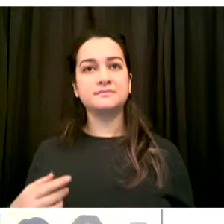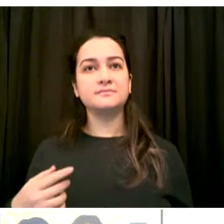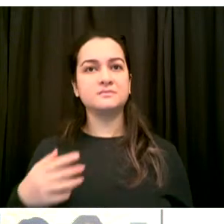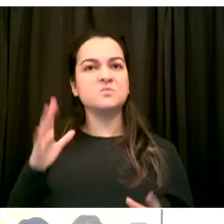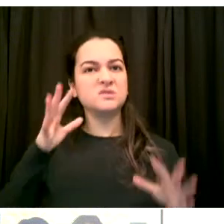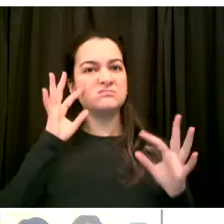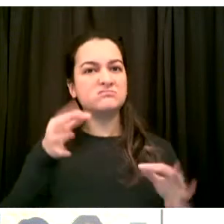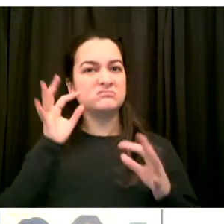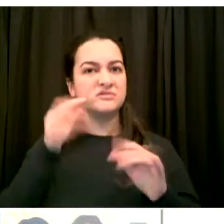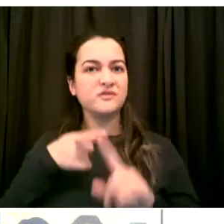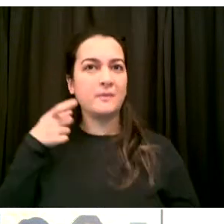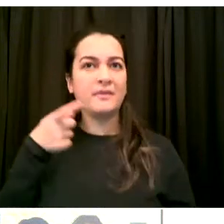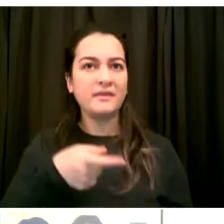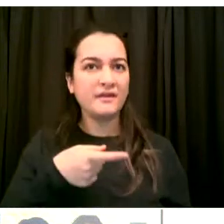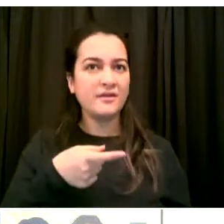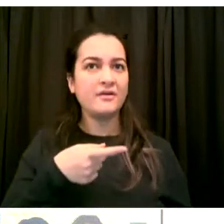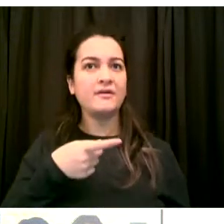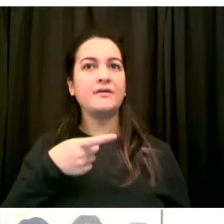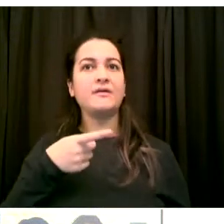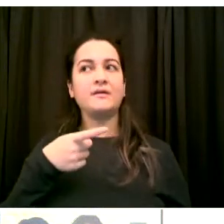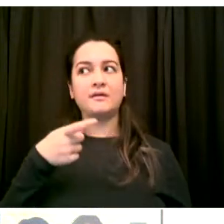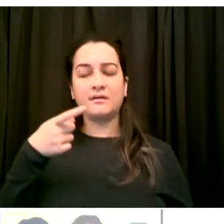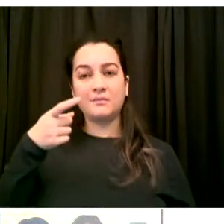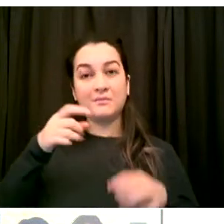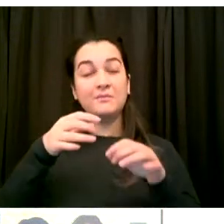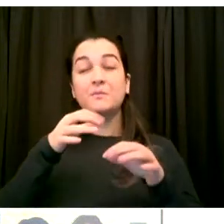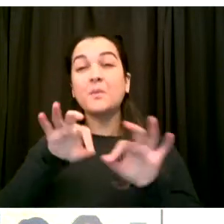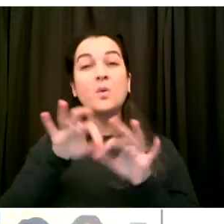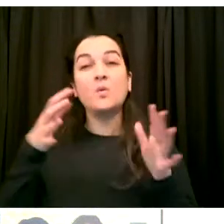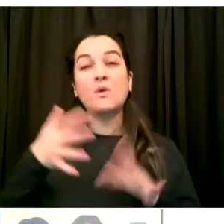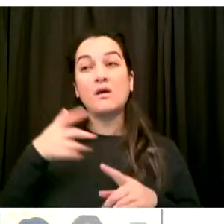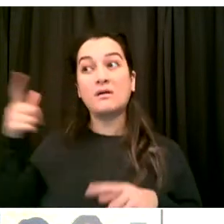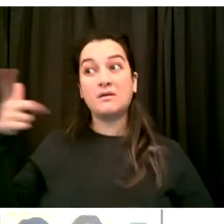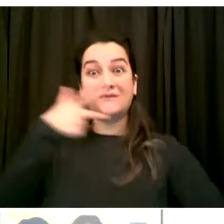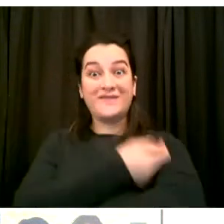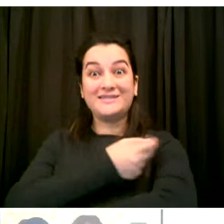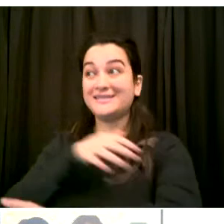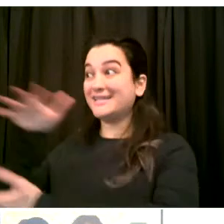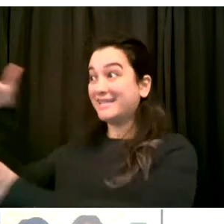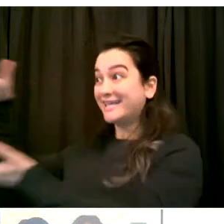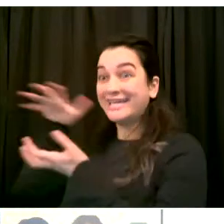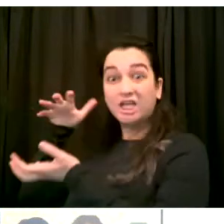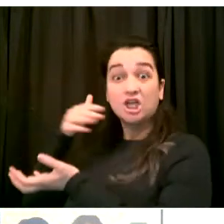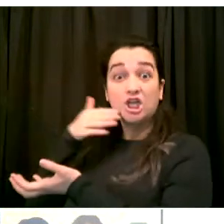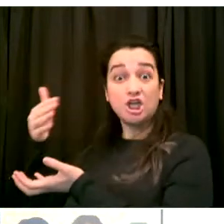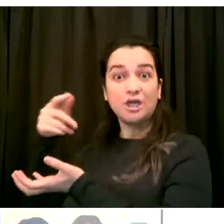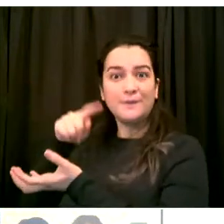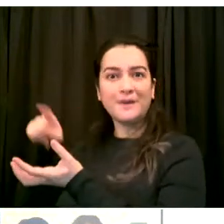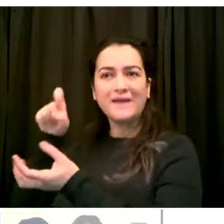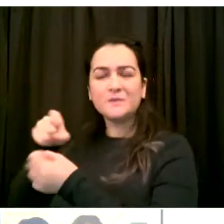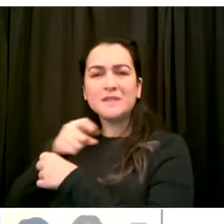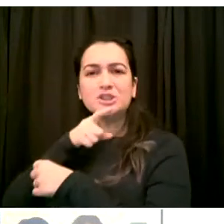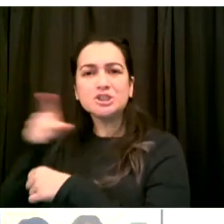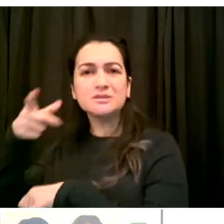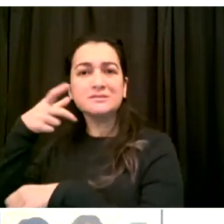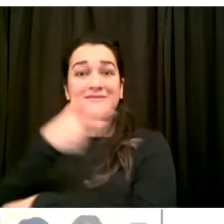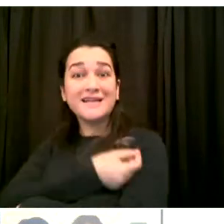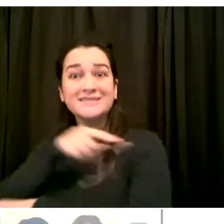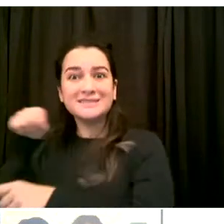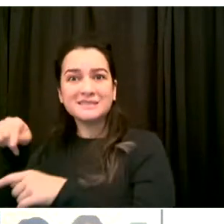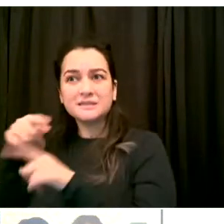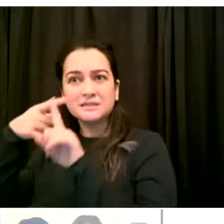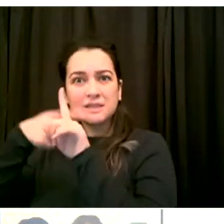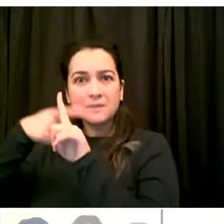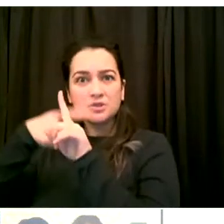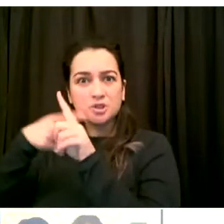rapidly do the door-to-door or in-home vaccination for homebound seniors over the month. We hope in